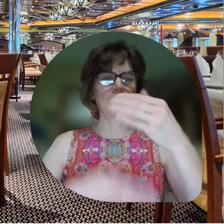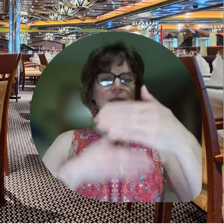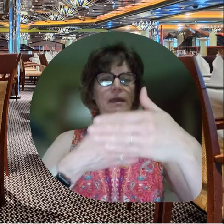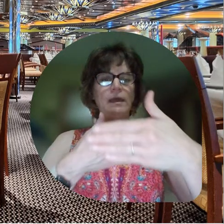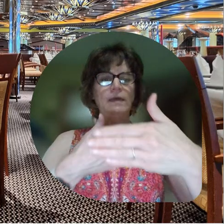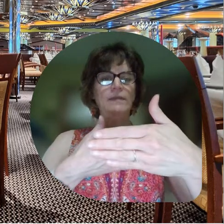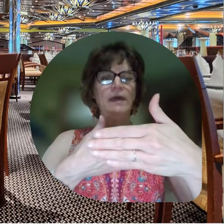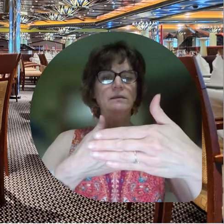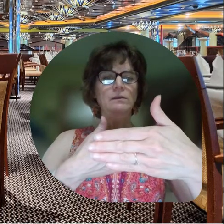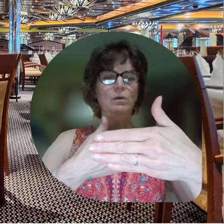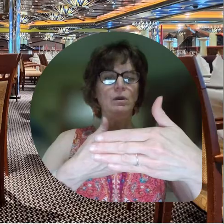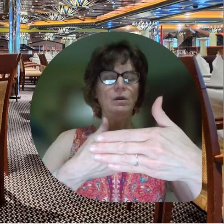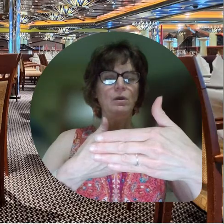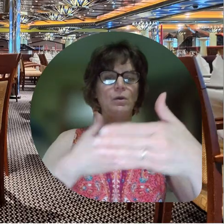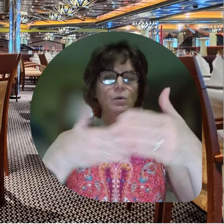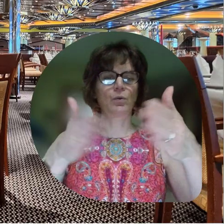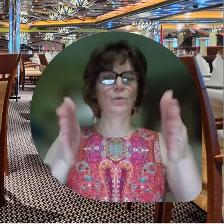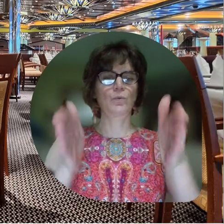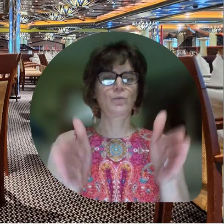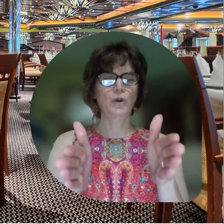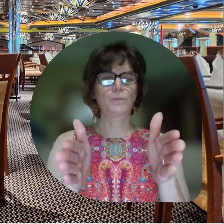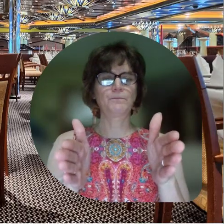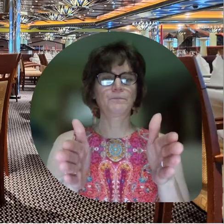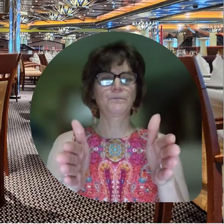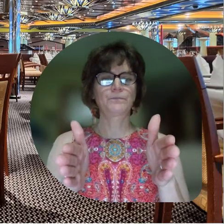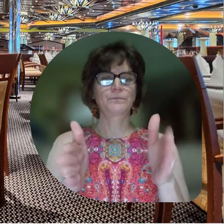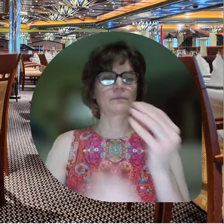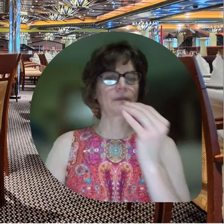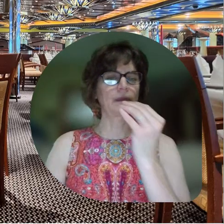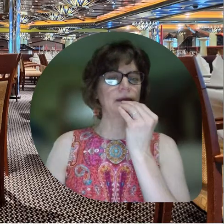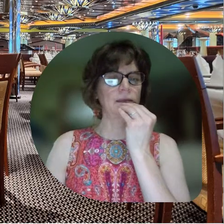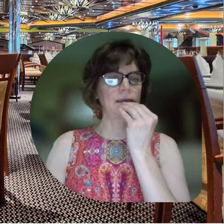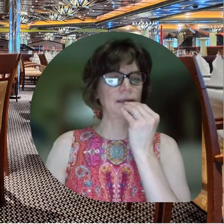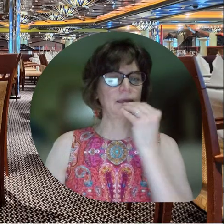Dining, and then room.